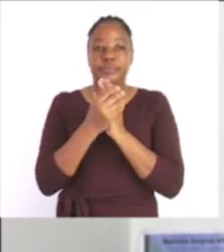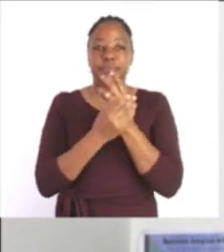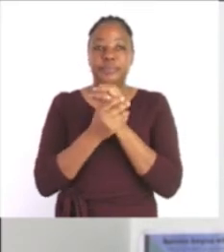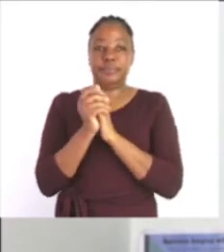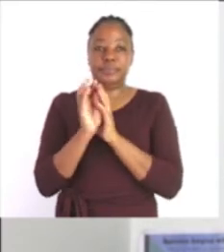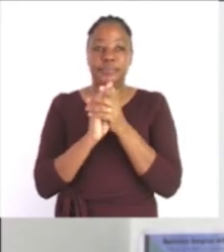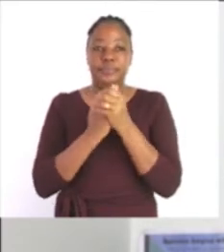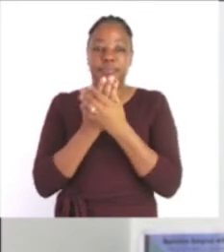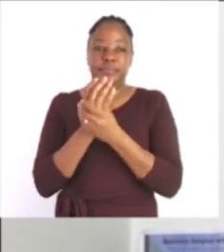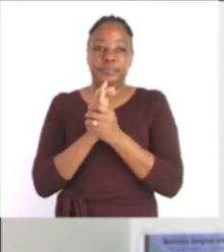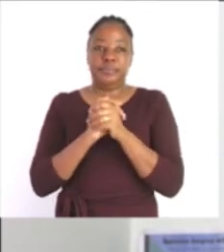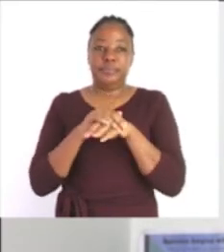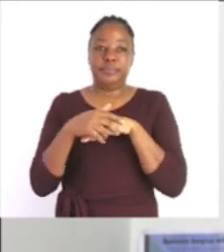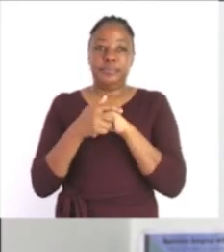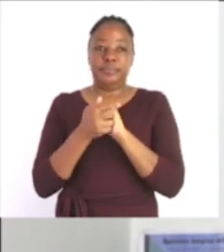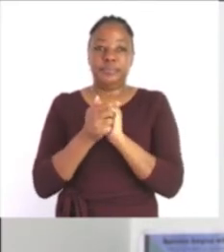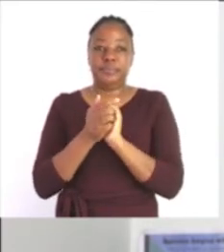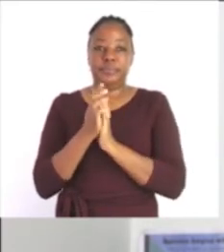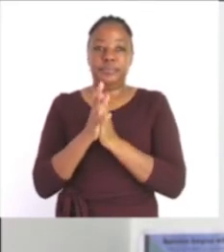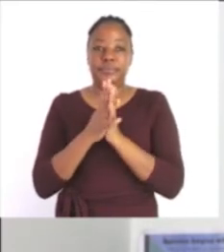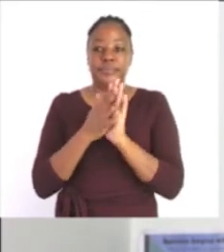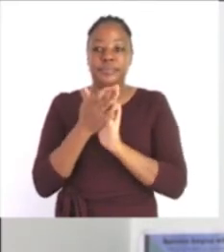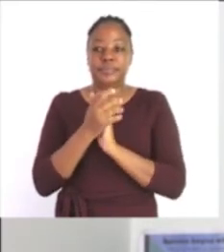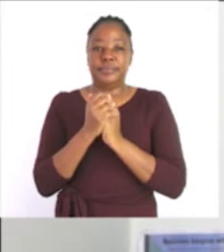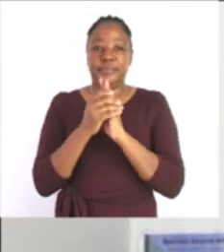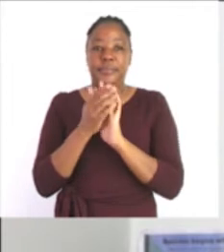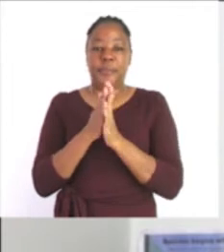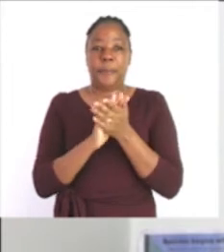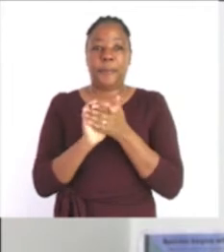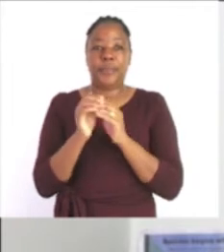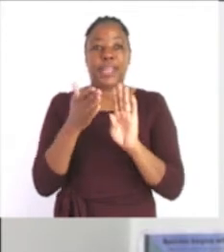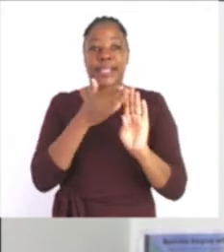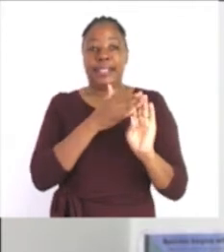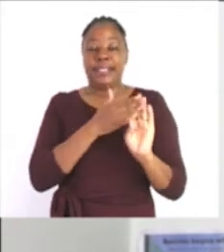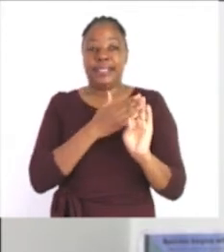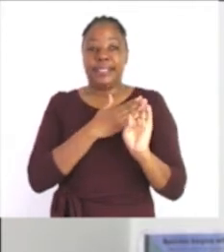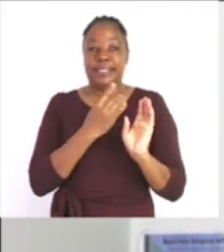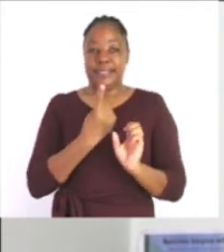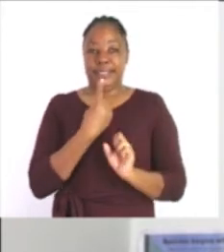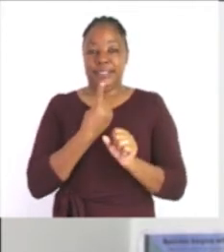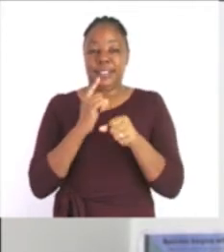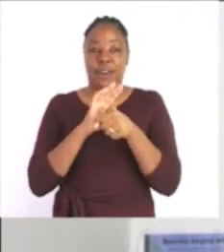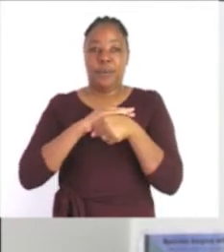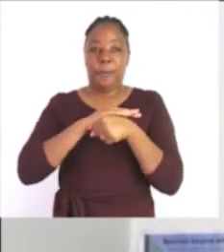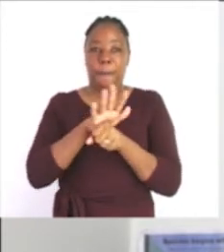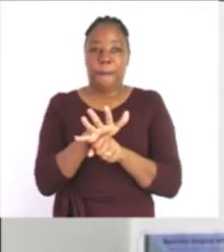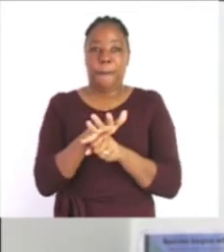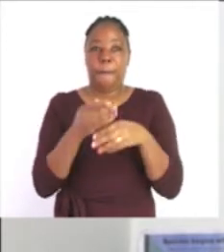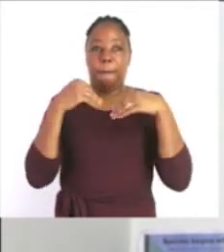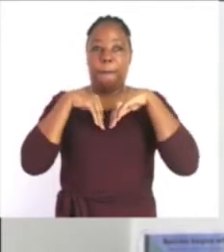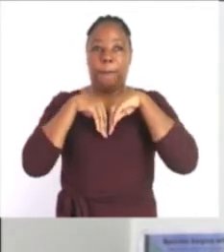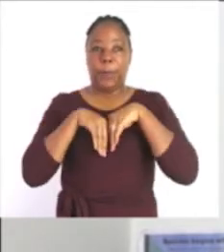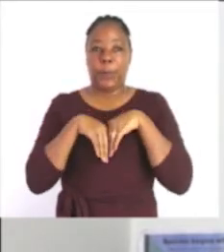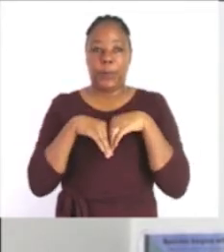protecting yourself against COVID-19. Make sure that you also check your social distancing so that you can